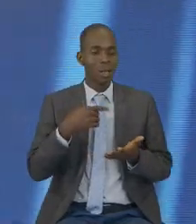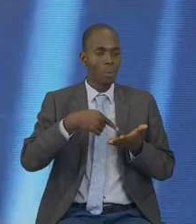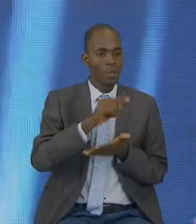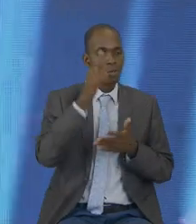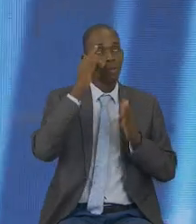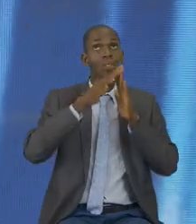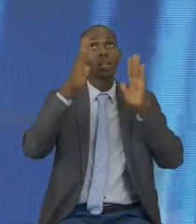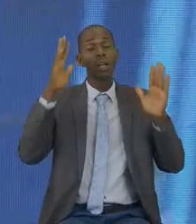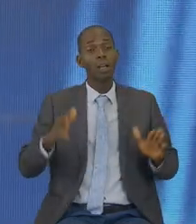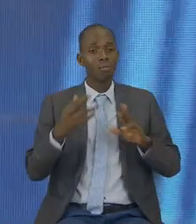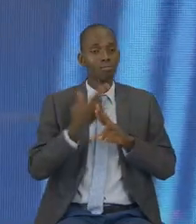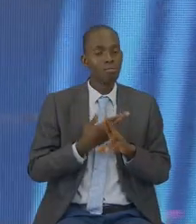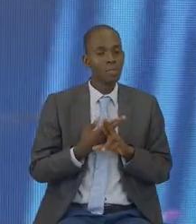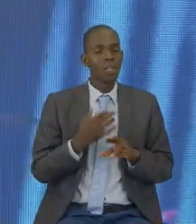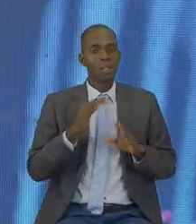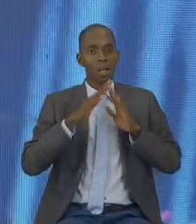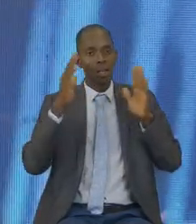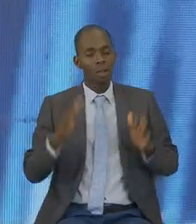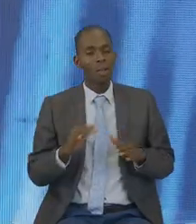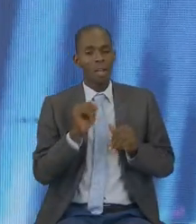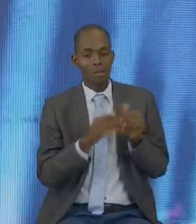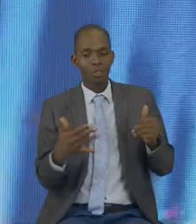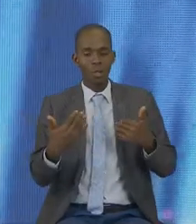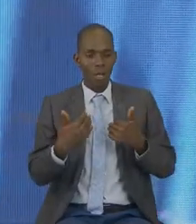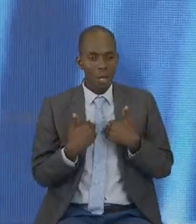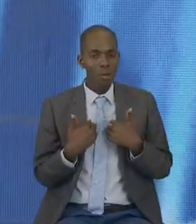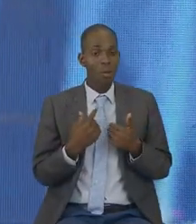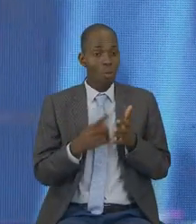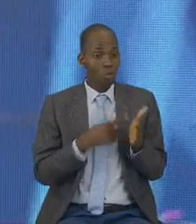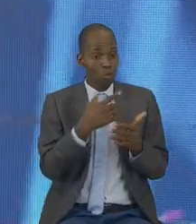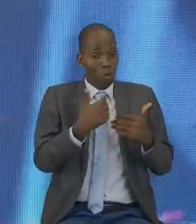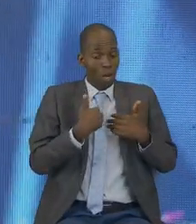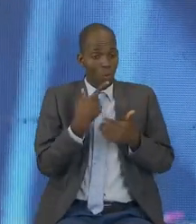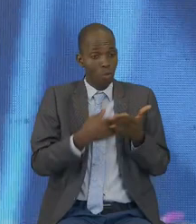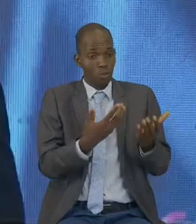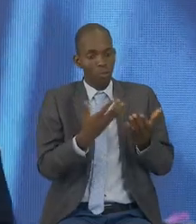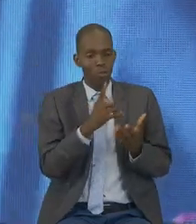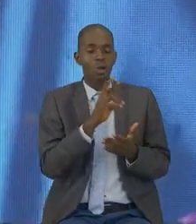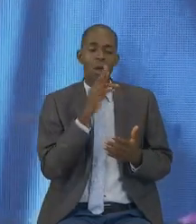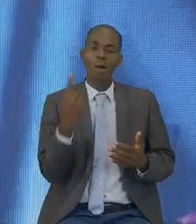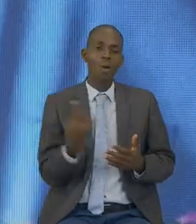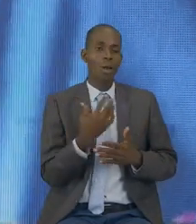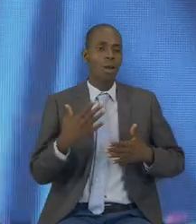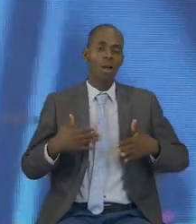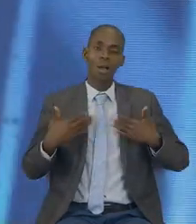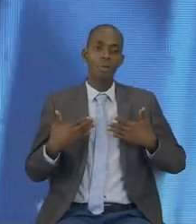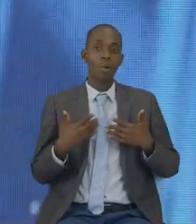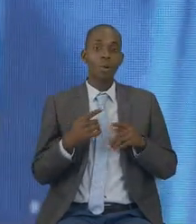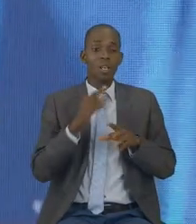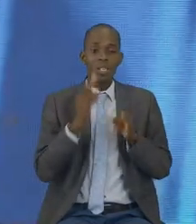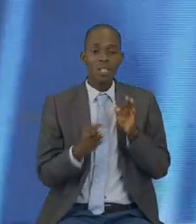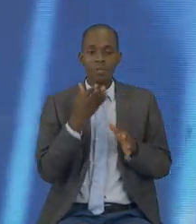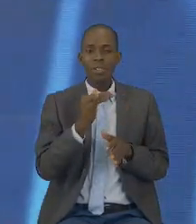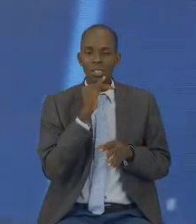And everything you have, you ask. Once you have it, you're happy. And once there's 5 minutes delay and